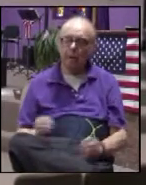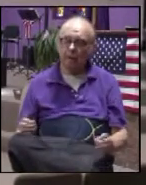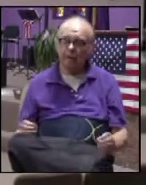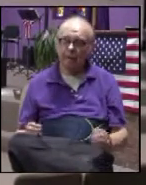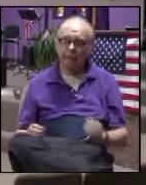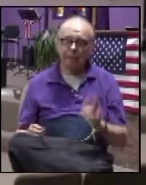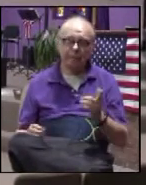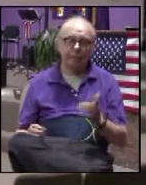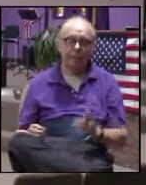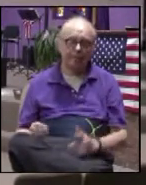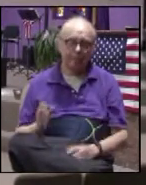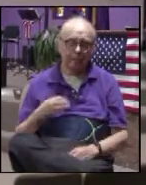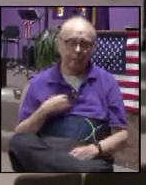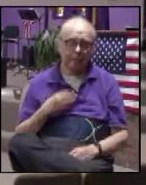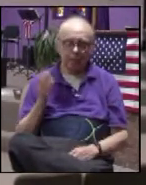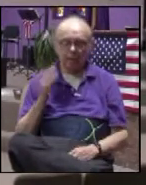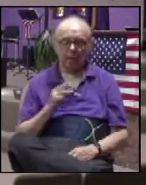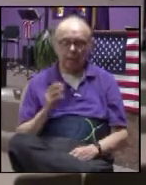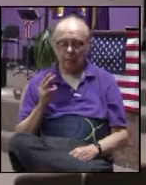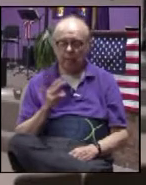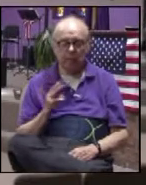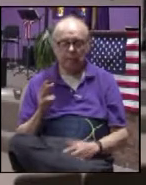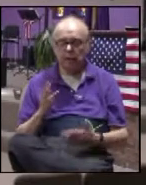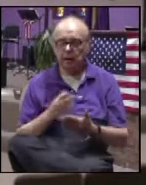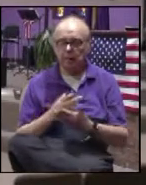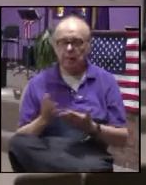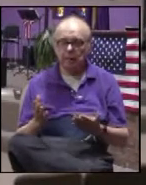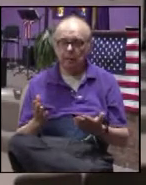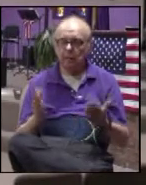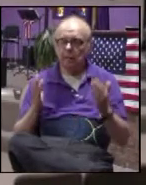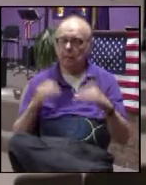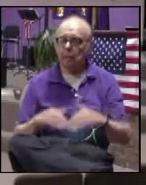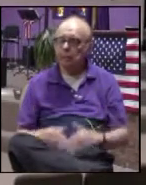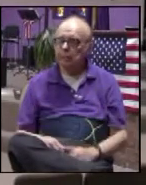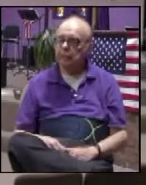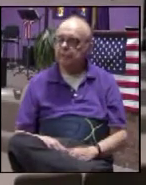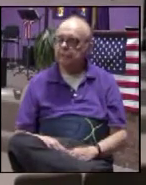here. You don't have to worry about anything falling in.